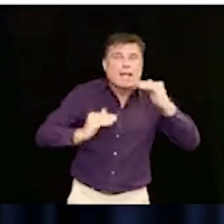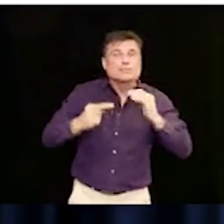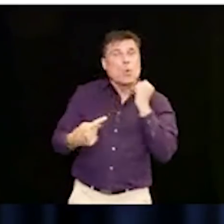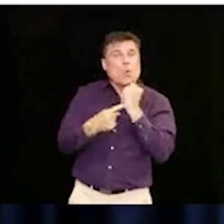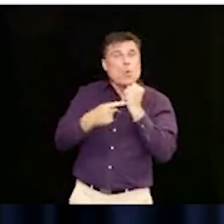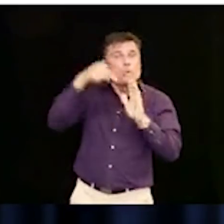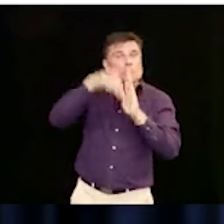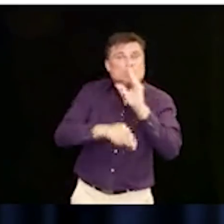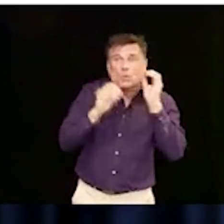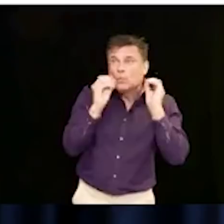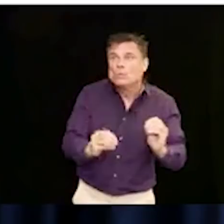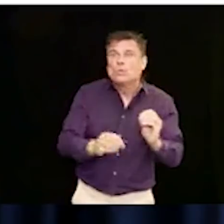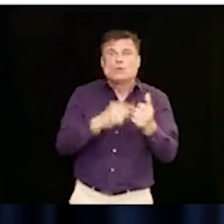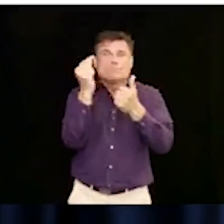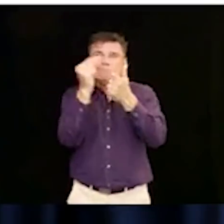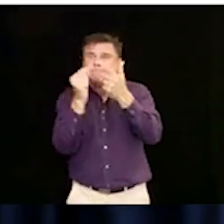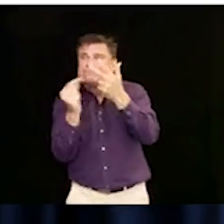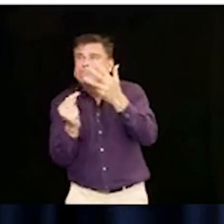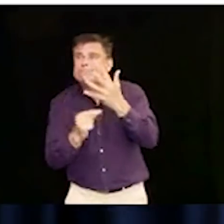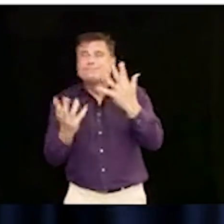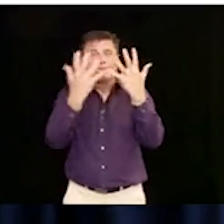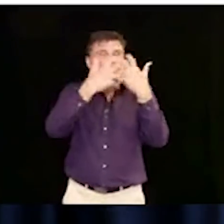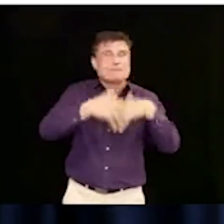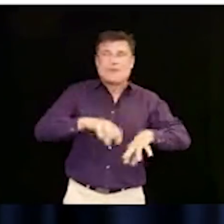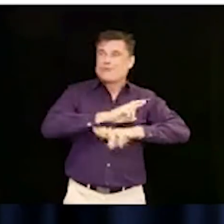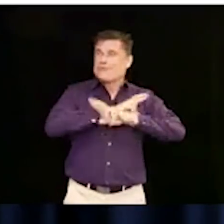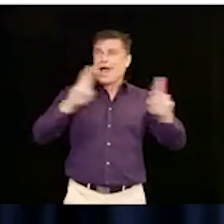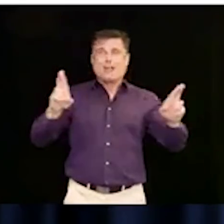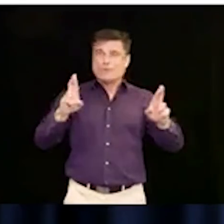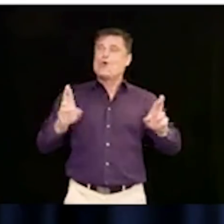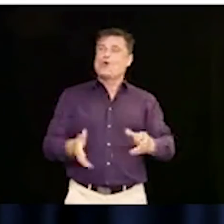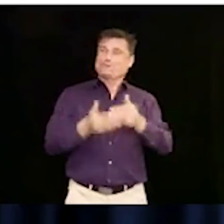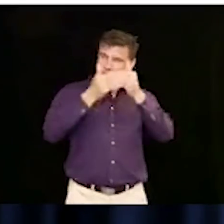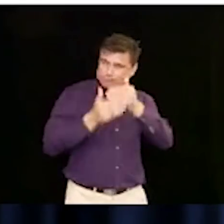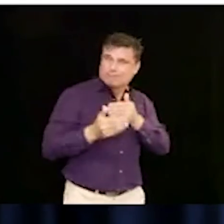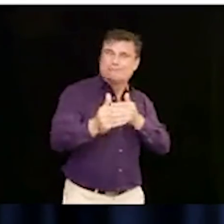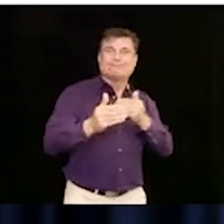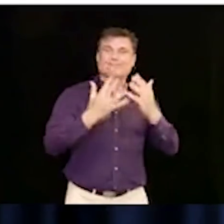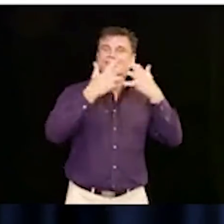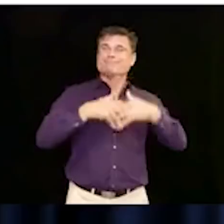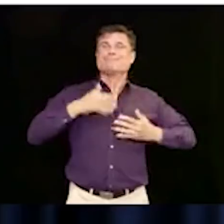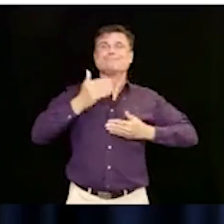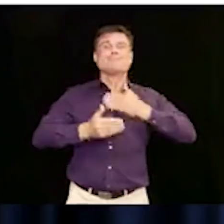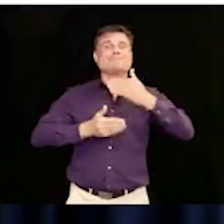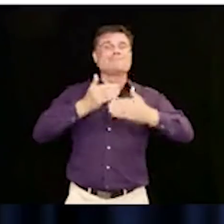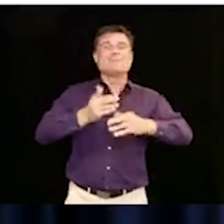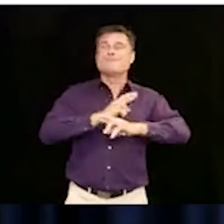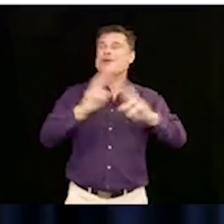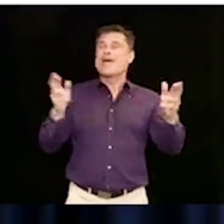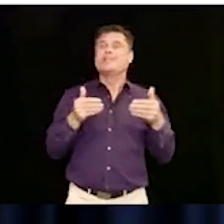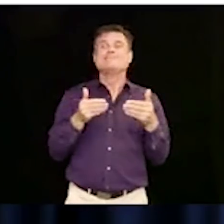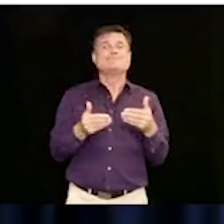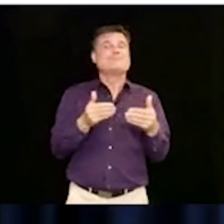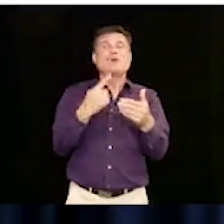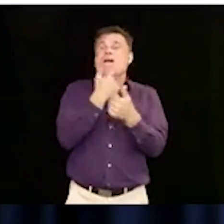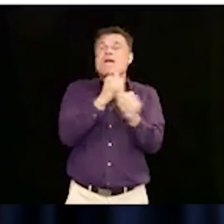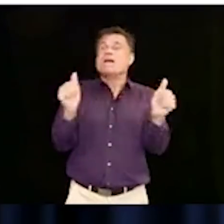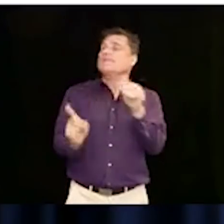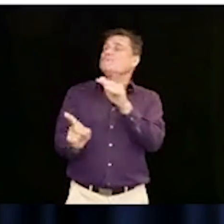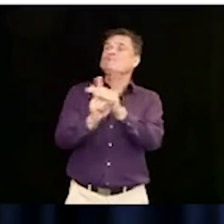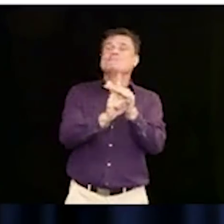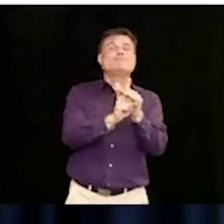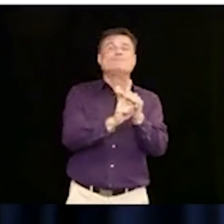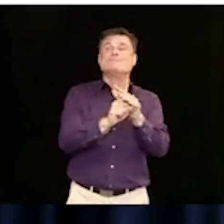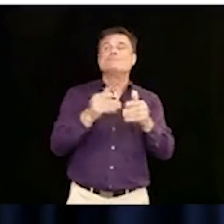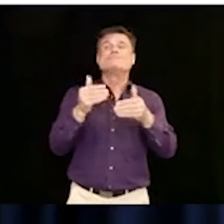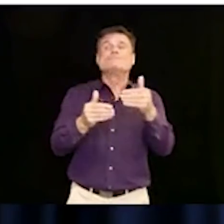and ample prudence. We were preparing for an economic moderation. We were well equipped to be able to weather the